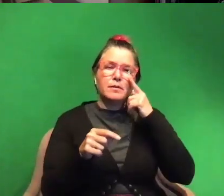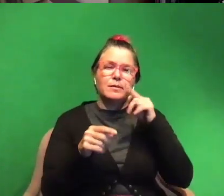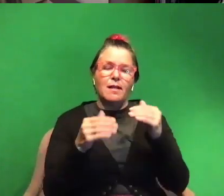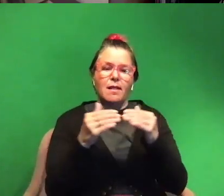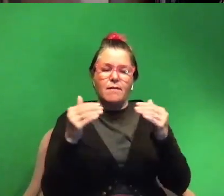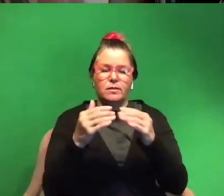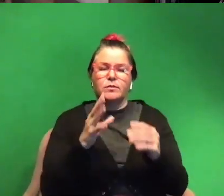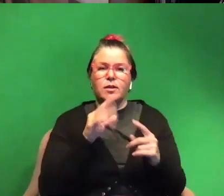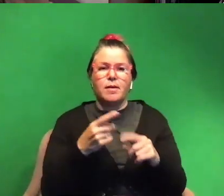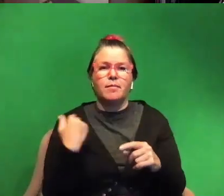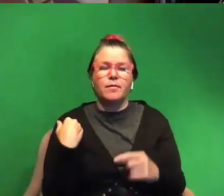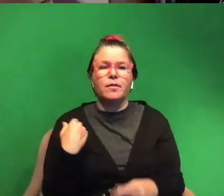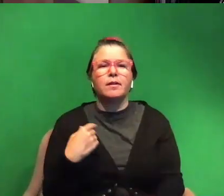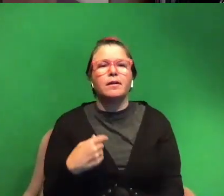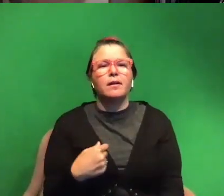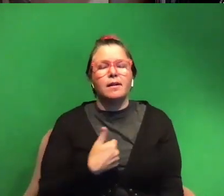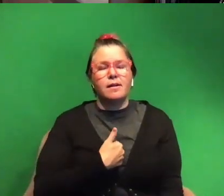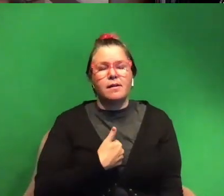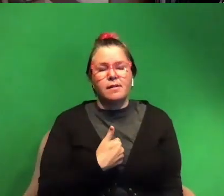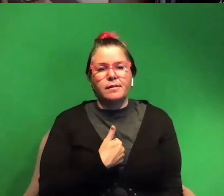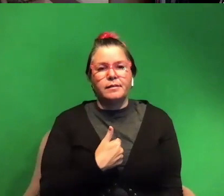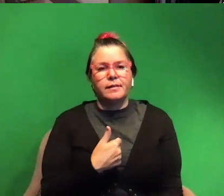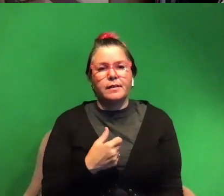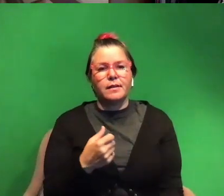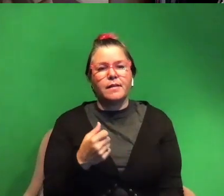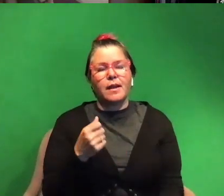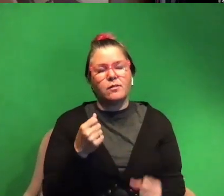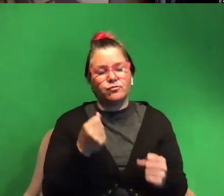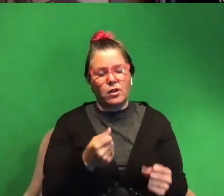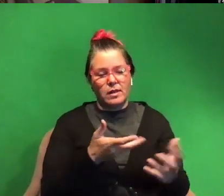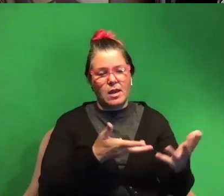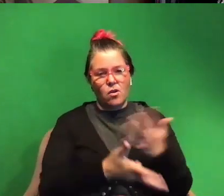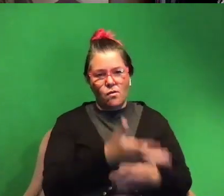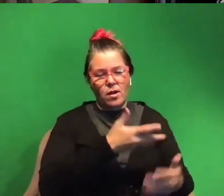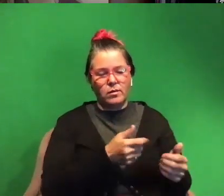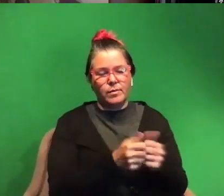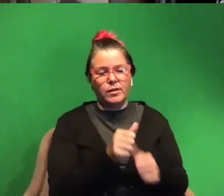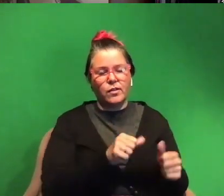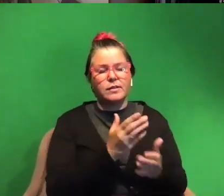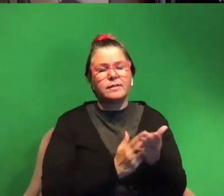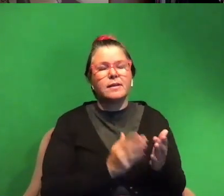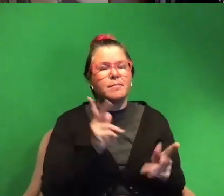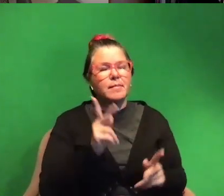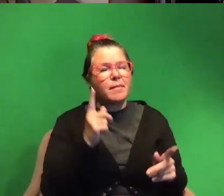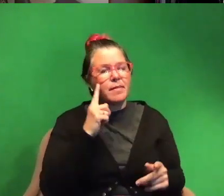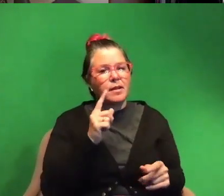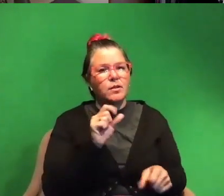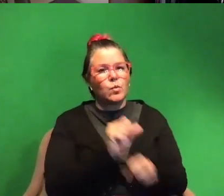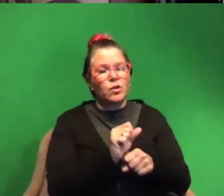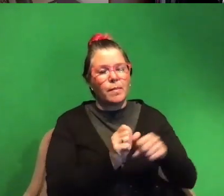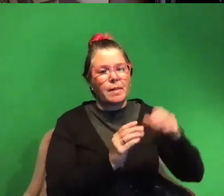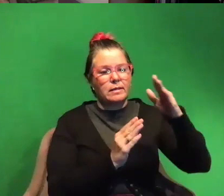about, and I personally think that they strongly interact with each other. So some people think it's really important to work from the top